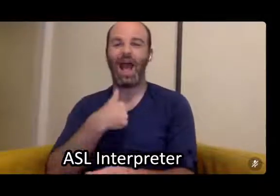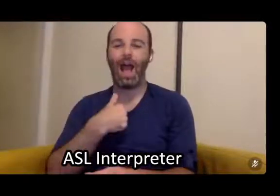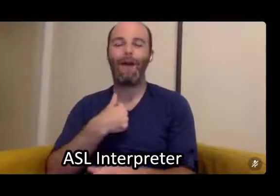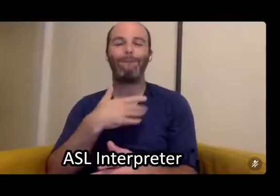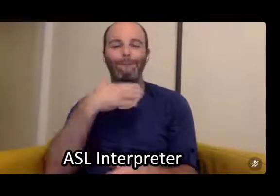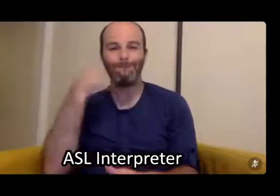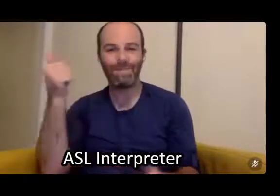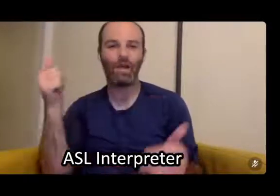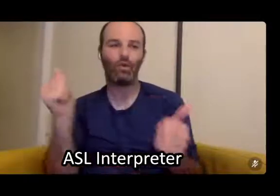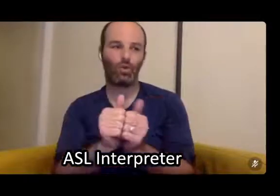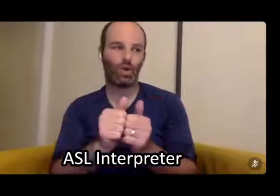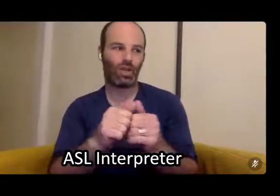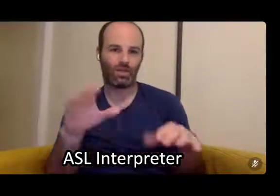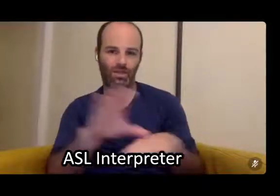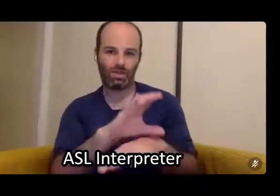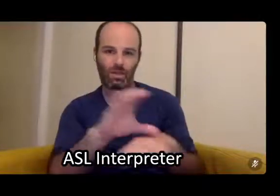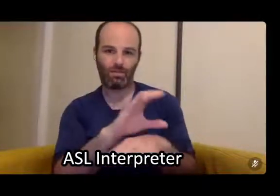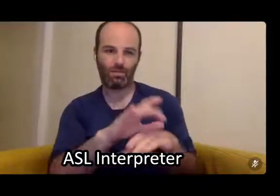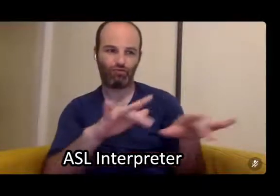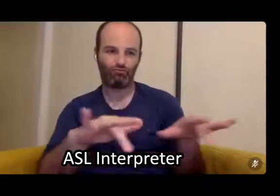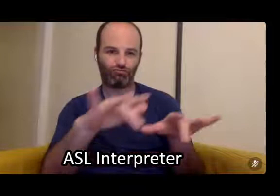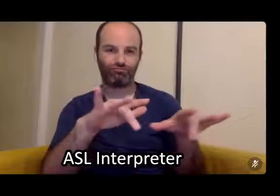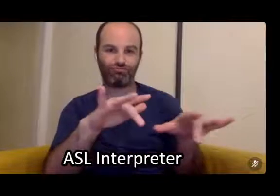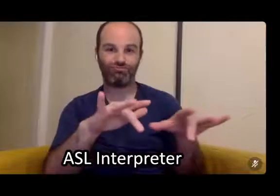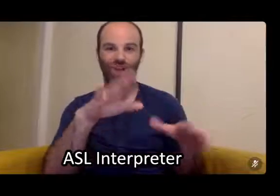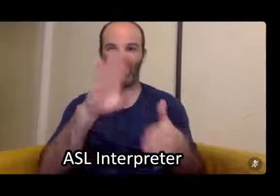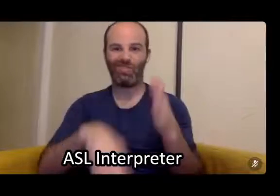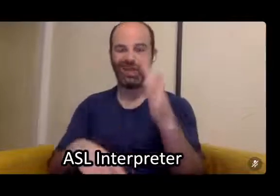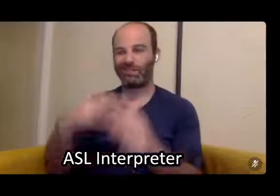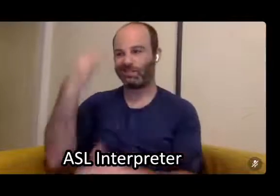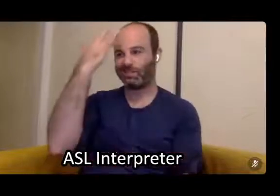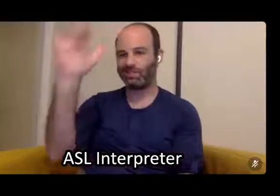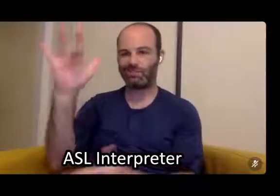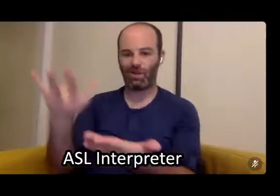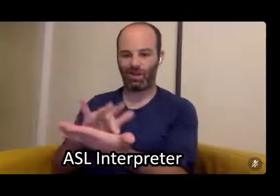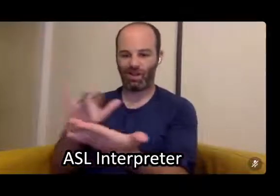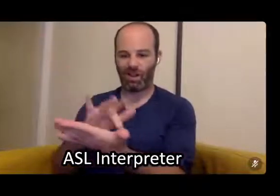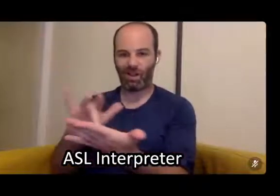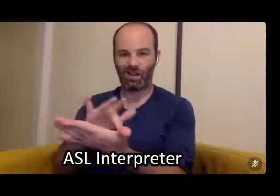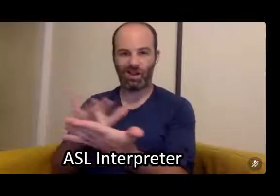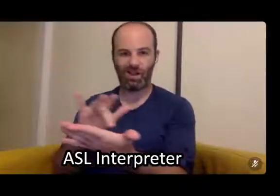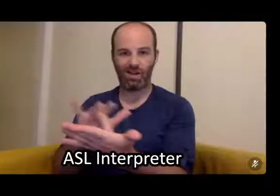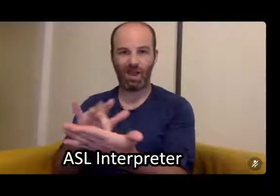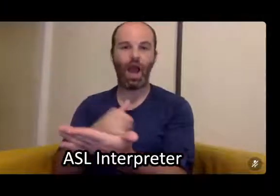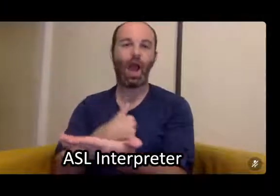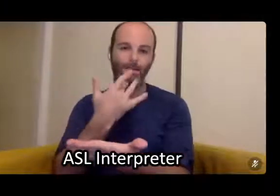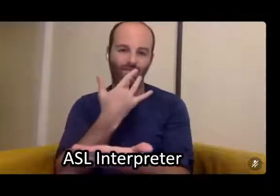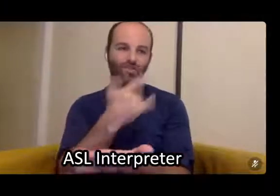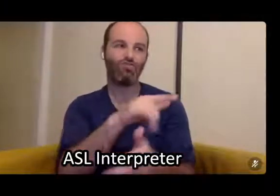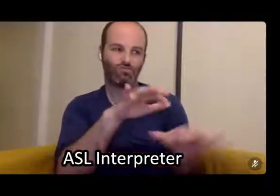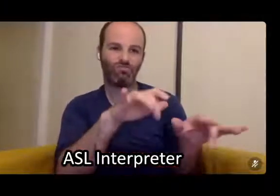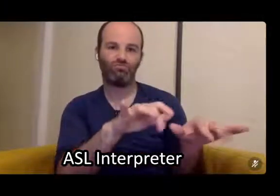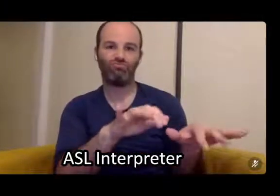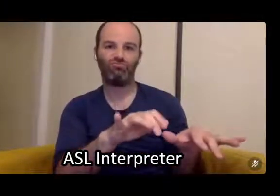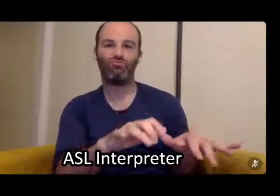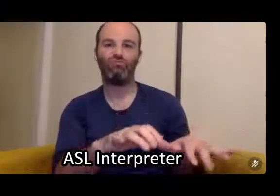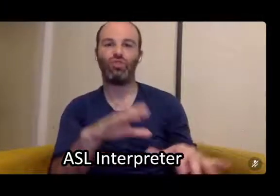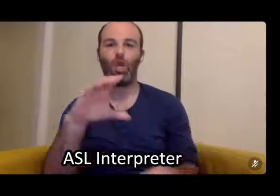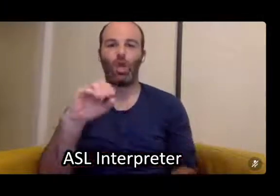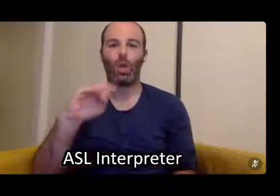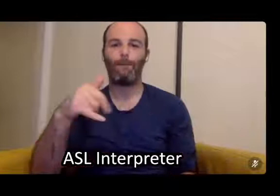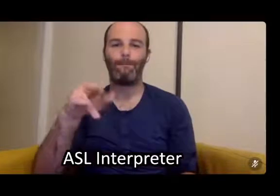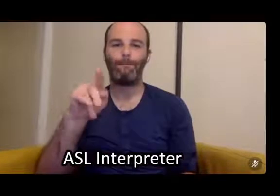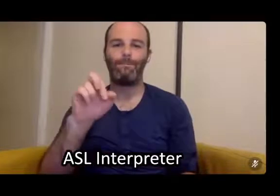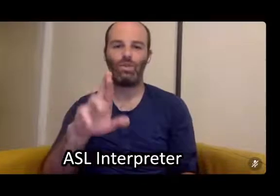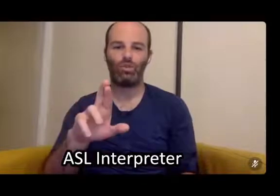would be waiting on my smart device, so I prefer to use it, than something